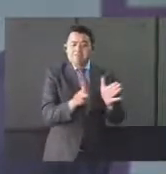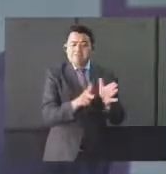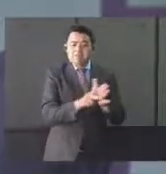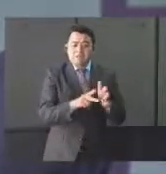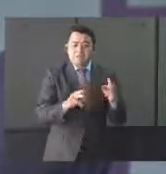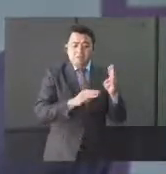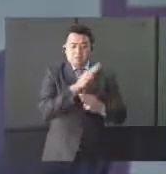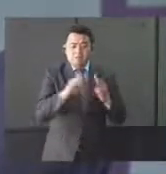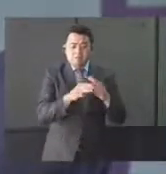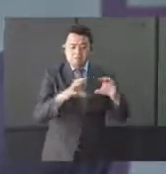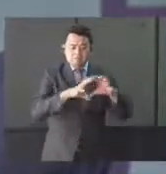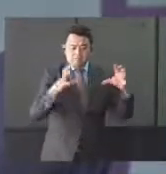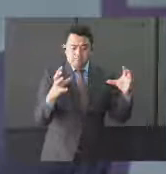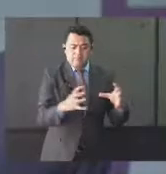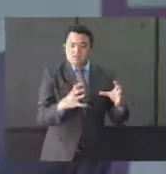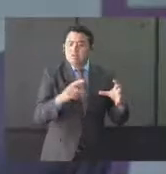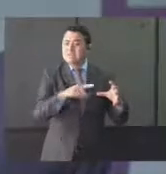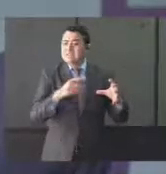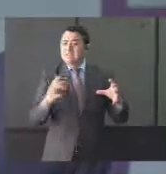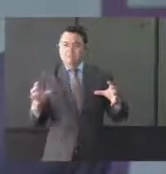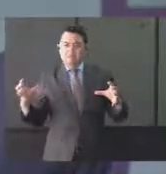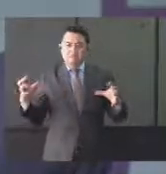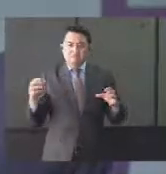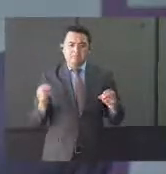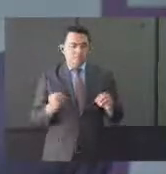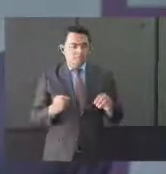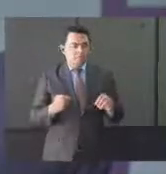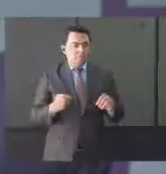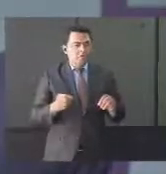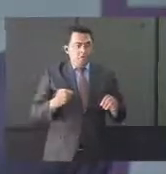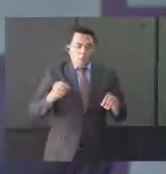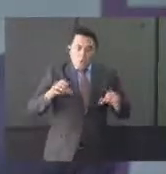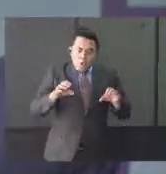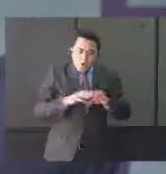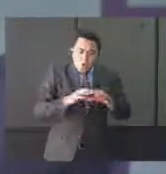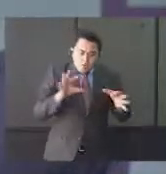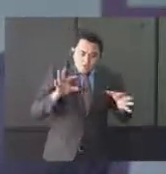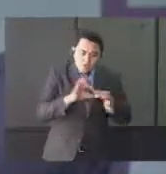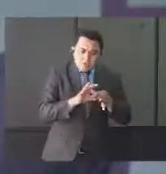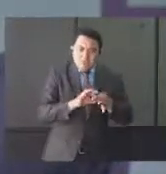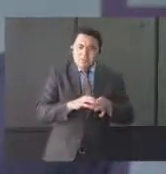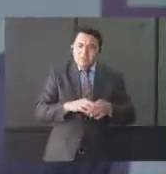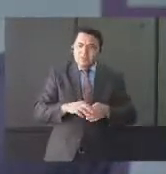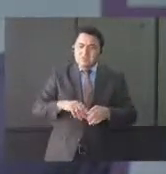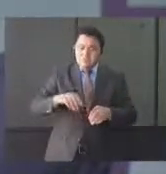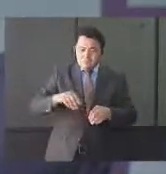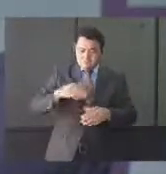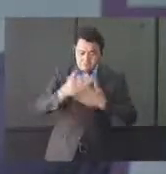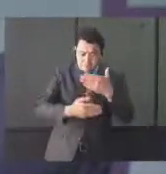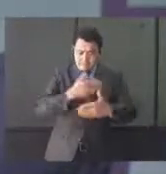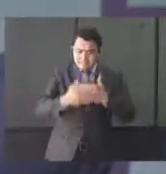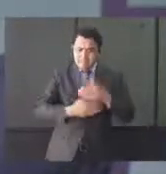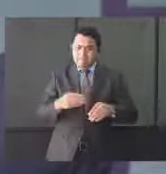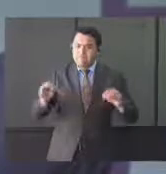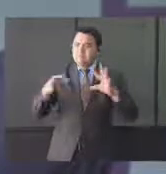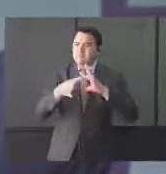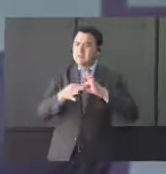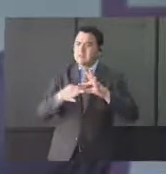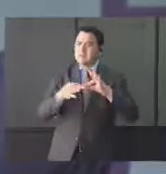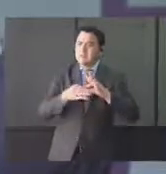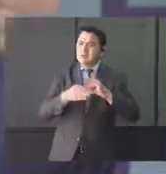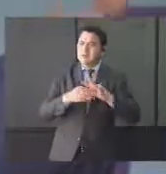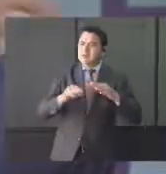journalists throughout the world to see how it is that we are capable to narrate and explain migrations from that healthy paradigm